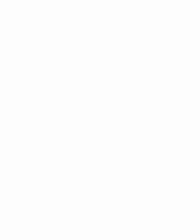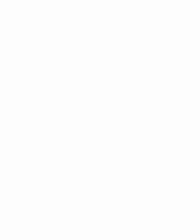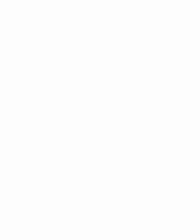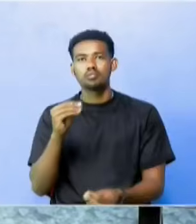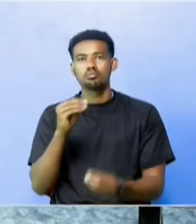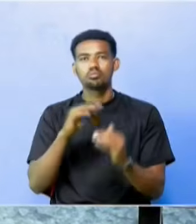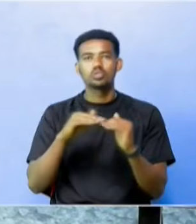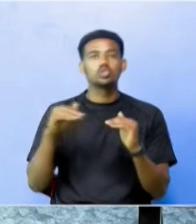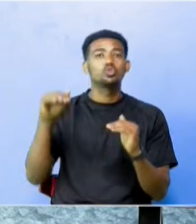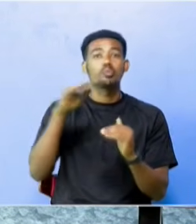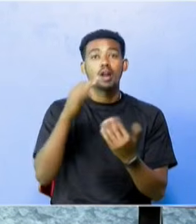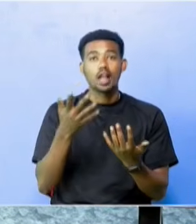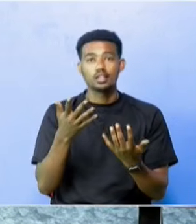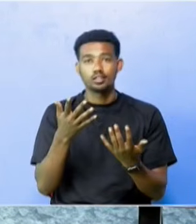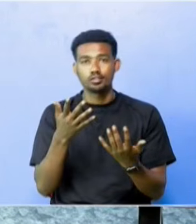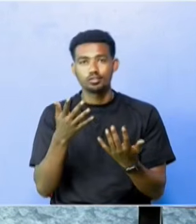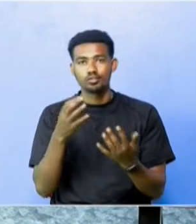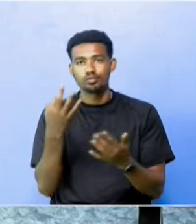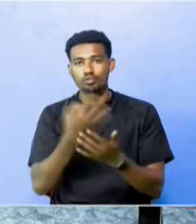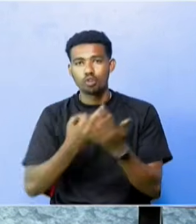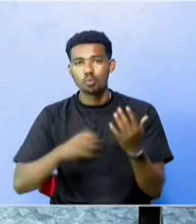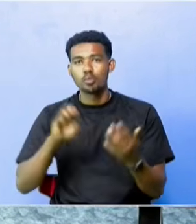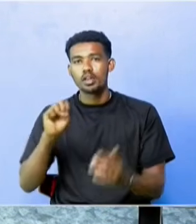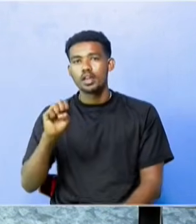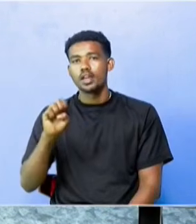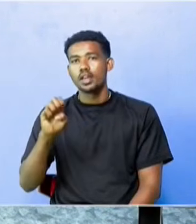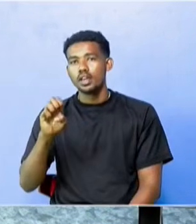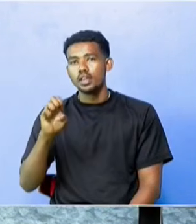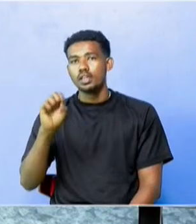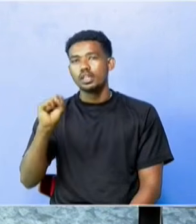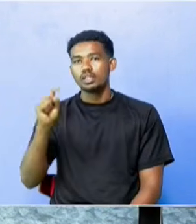form, EST and